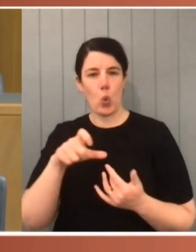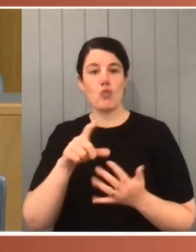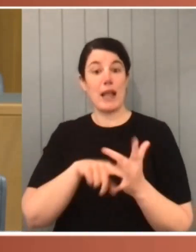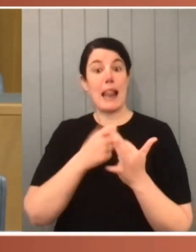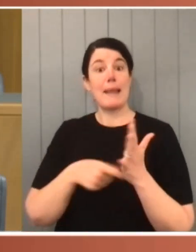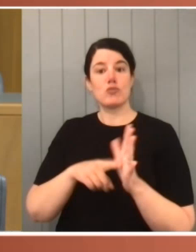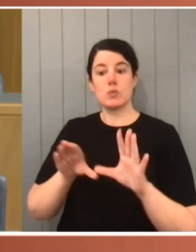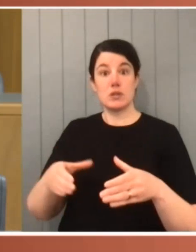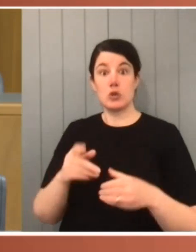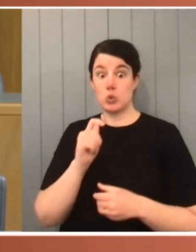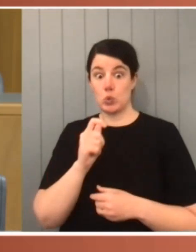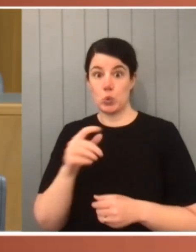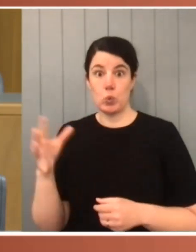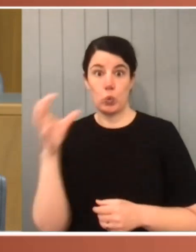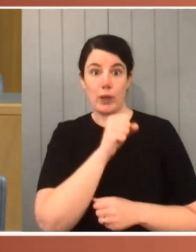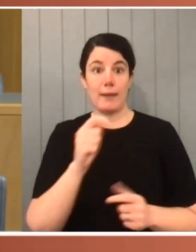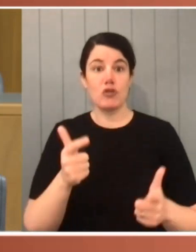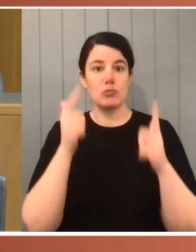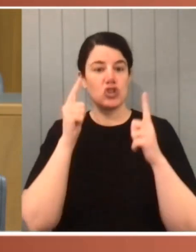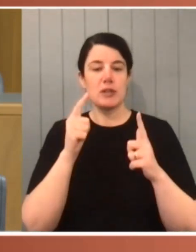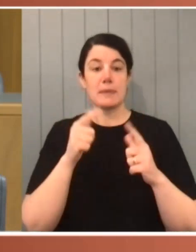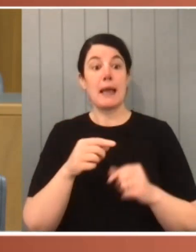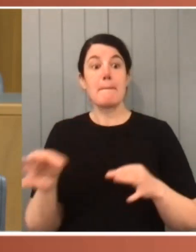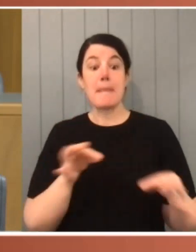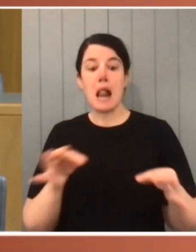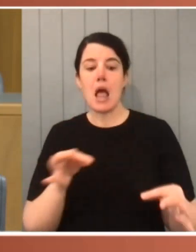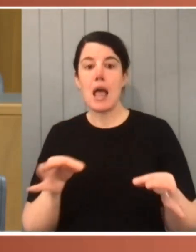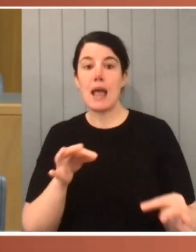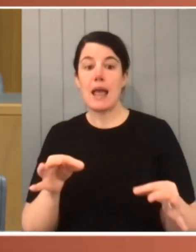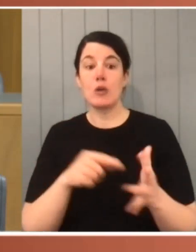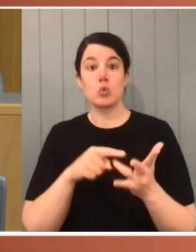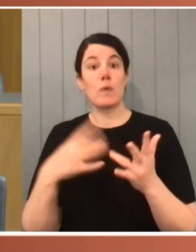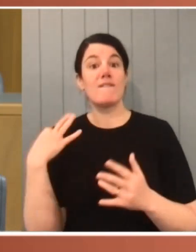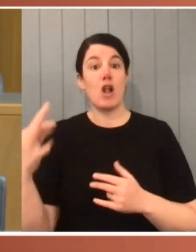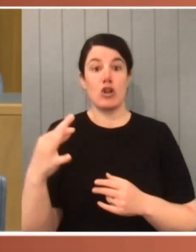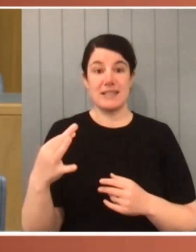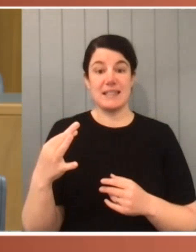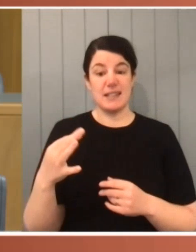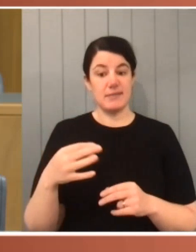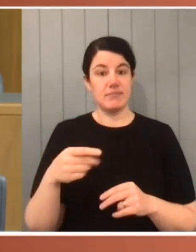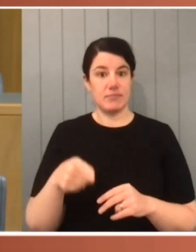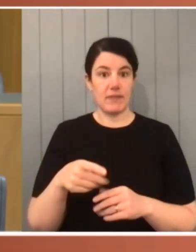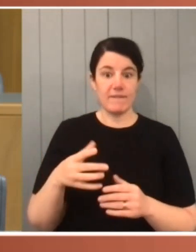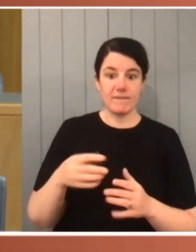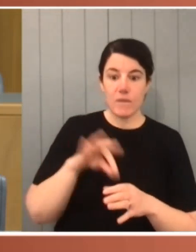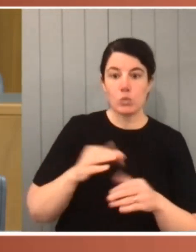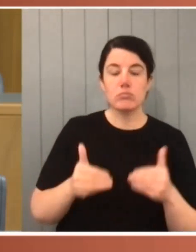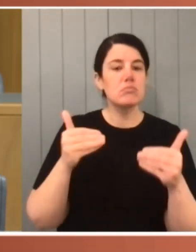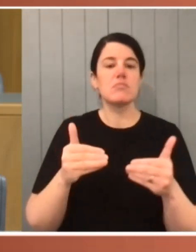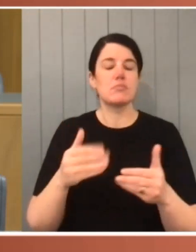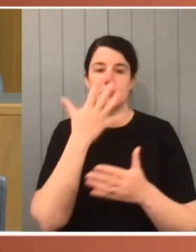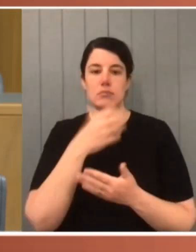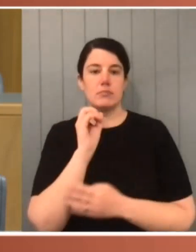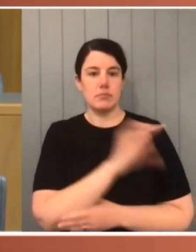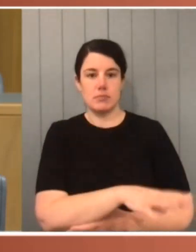winning the premiership, abandoned plans to take a policy of abolishing compulsory voting to the October